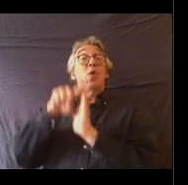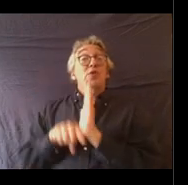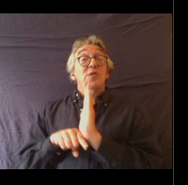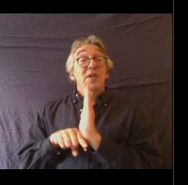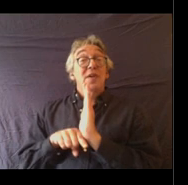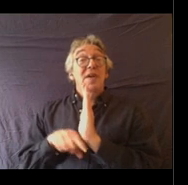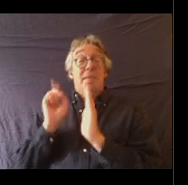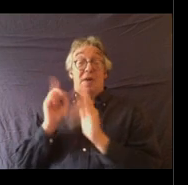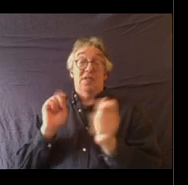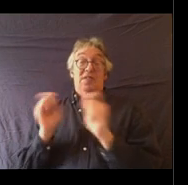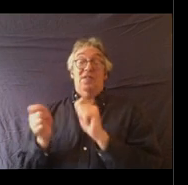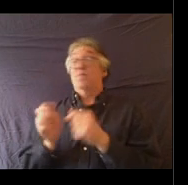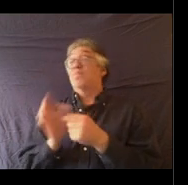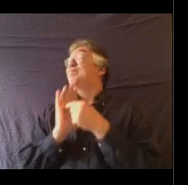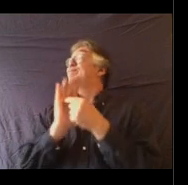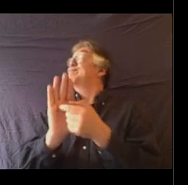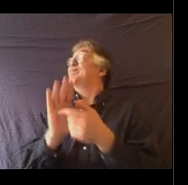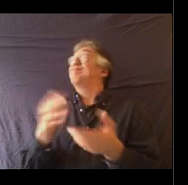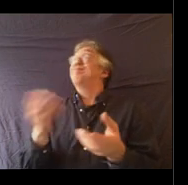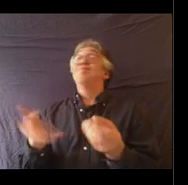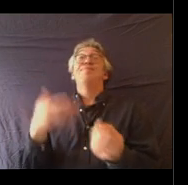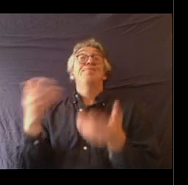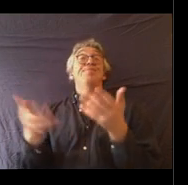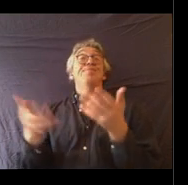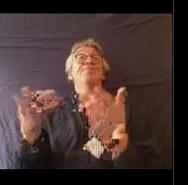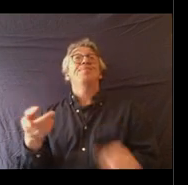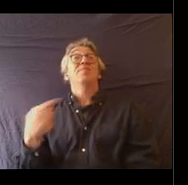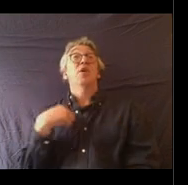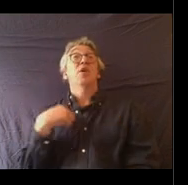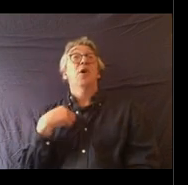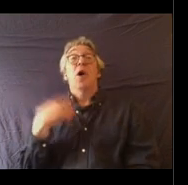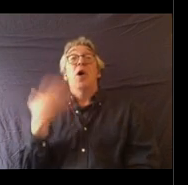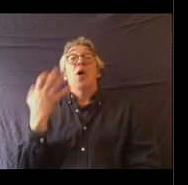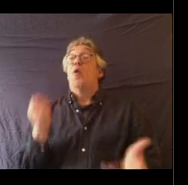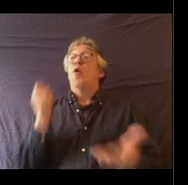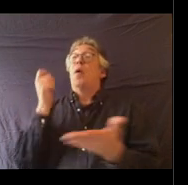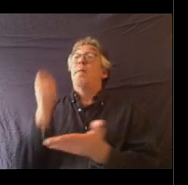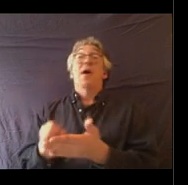TV channel and I want to buy a new movie,